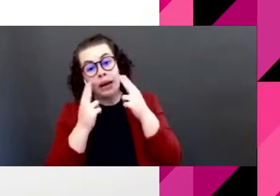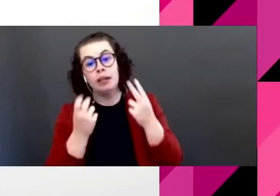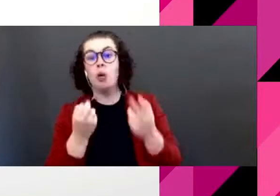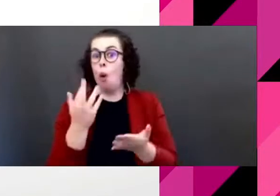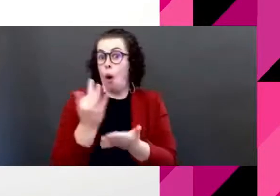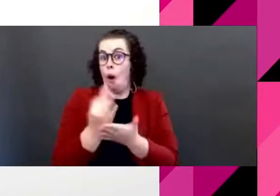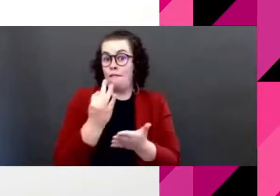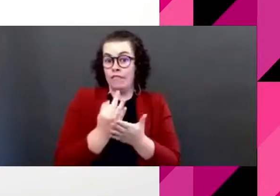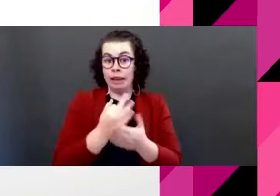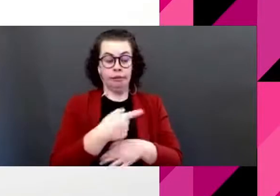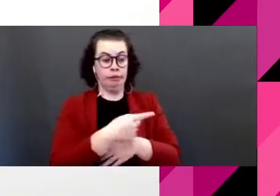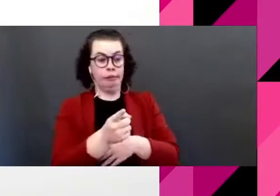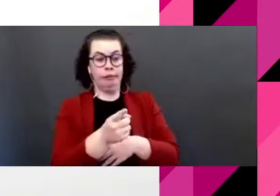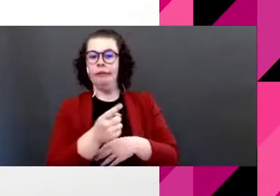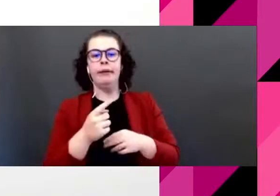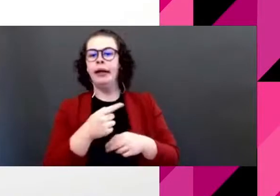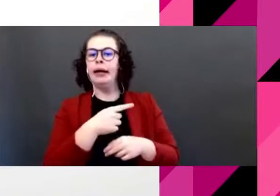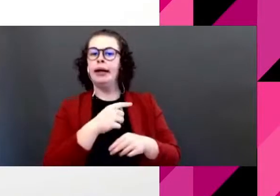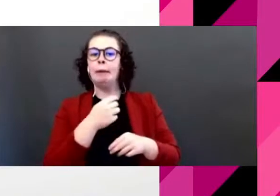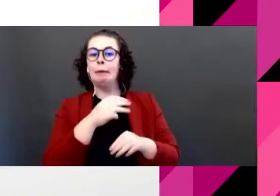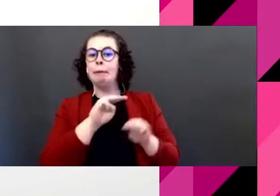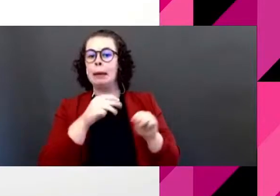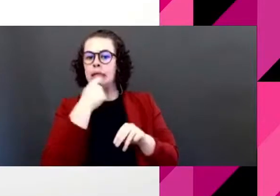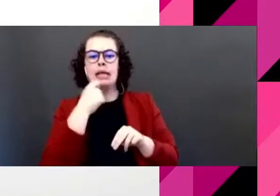denial to access to justice,